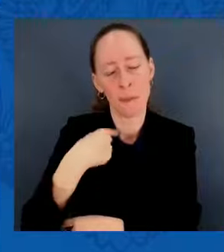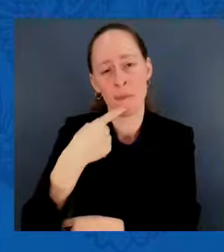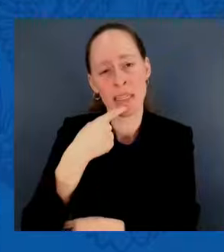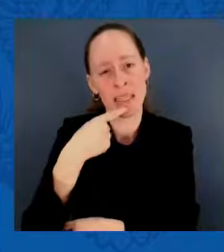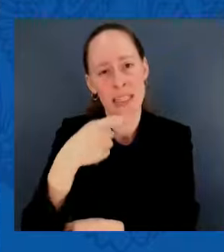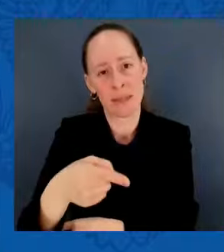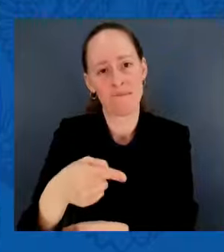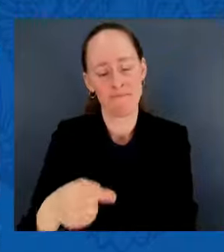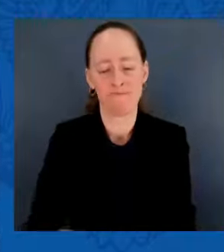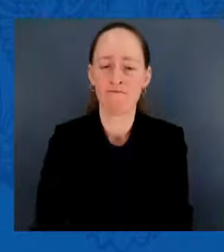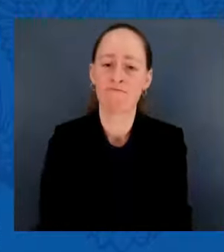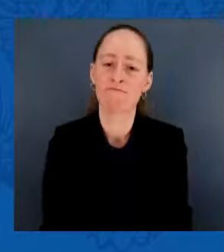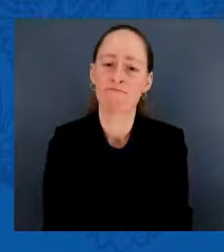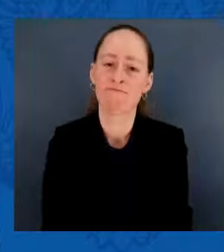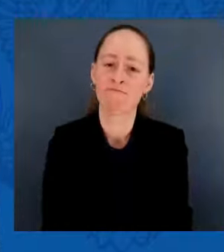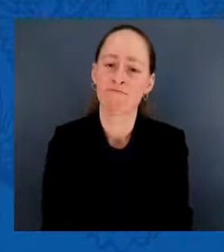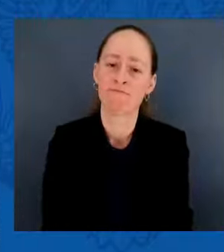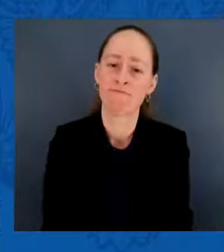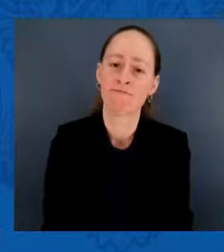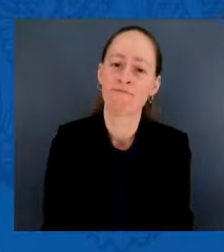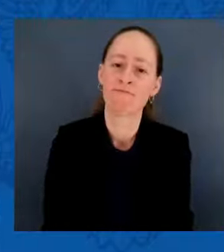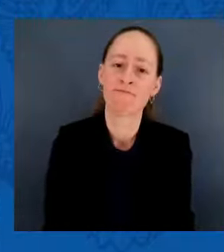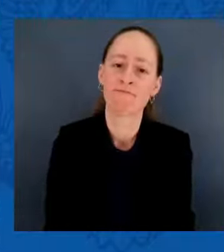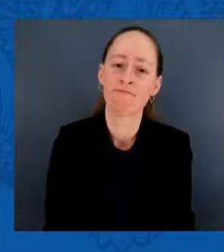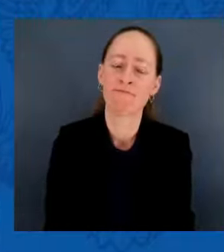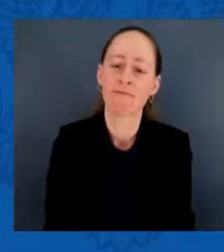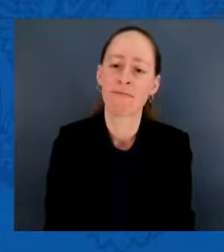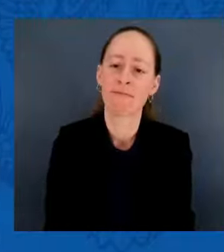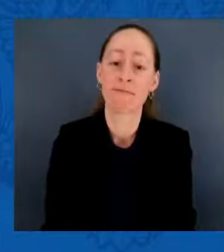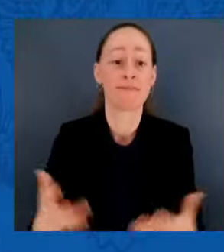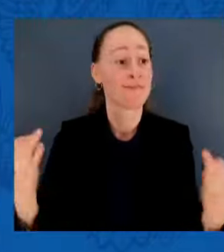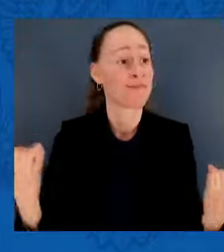But joining us tonight